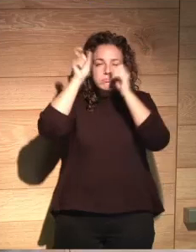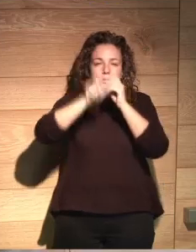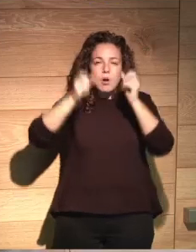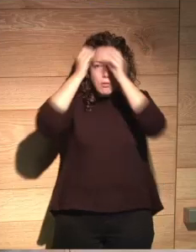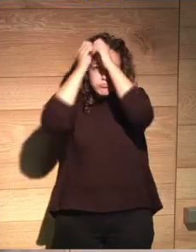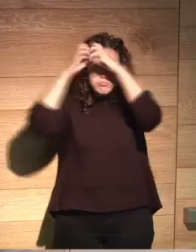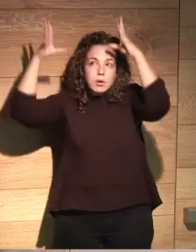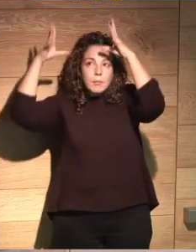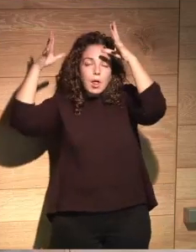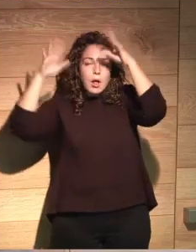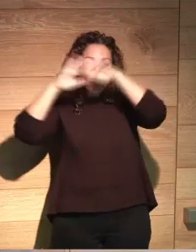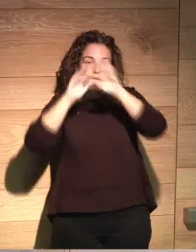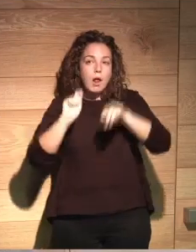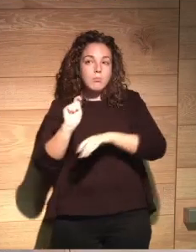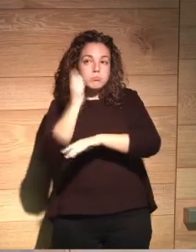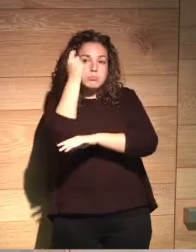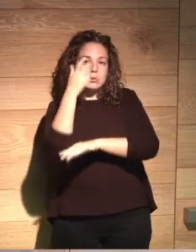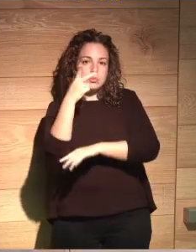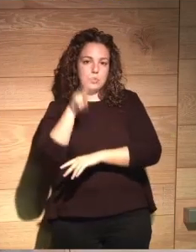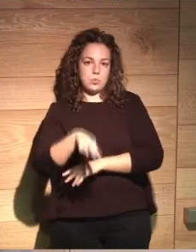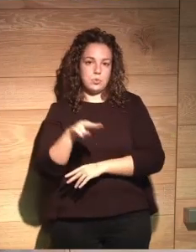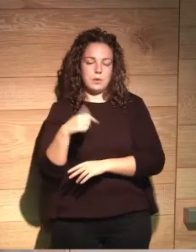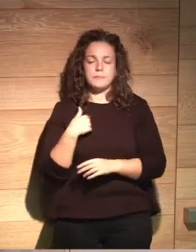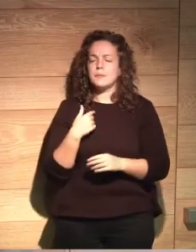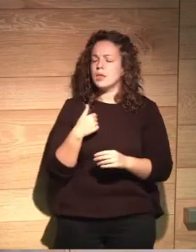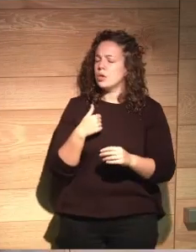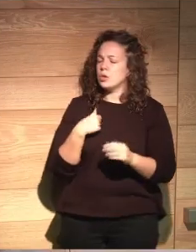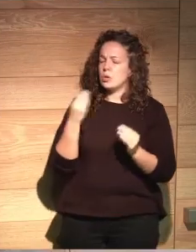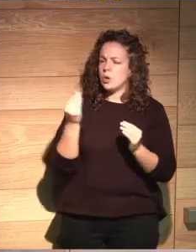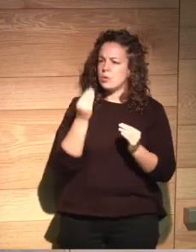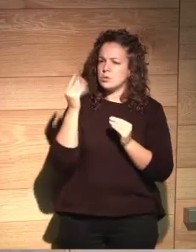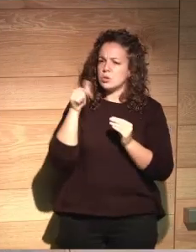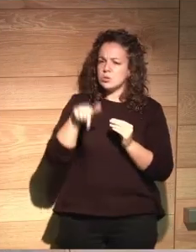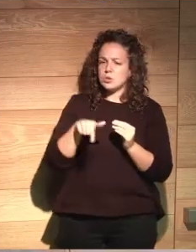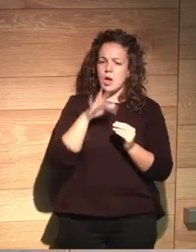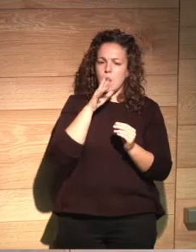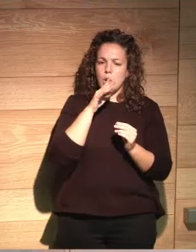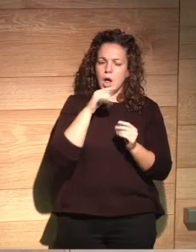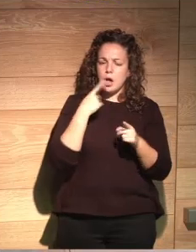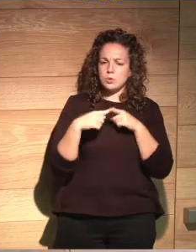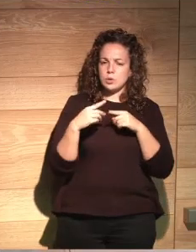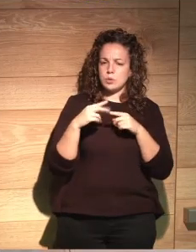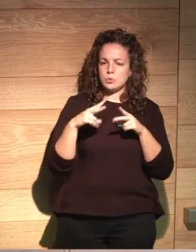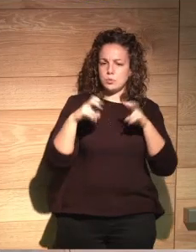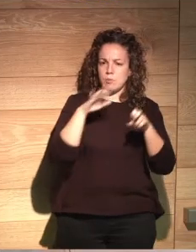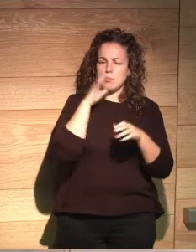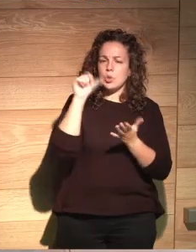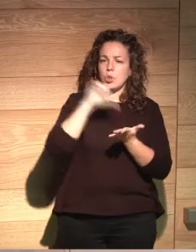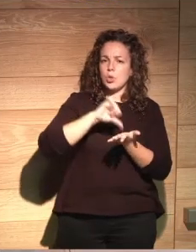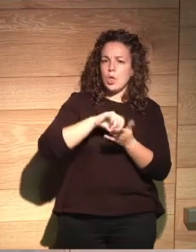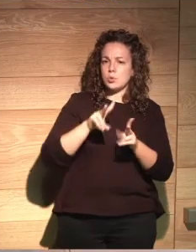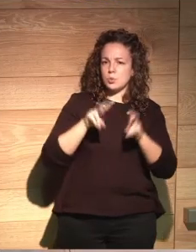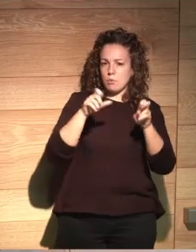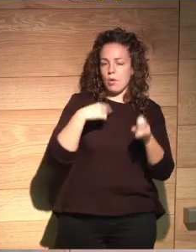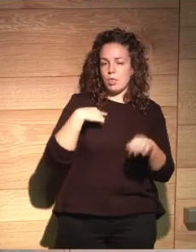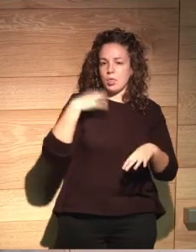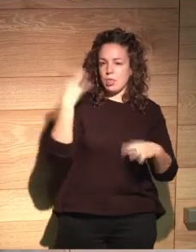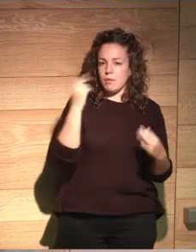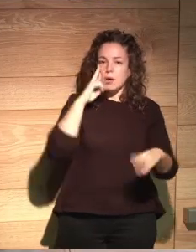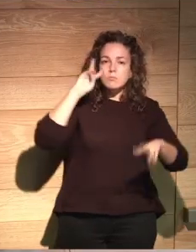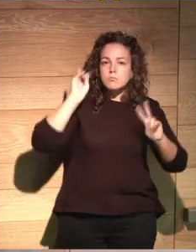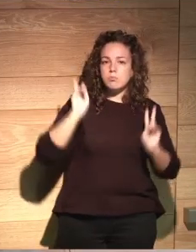past dreamed of doing, but could never do. But I think there are these new trends in